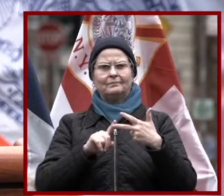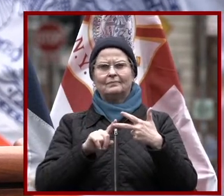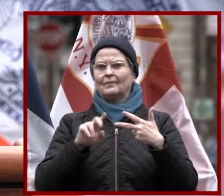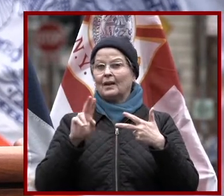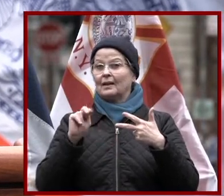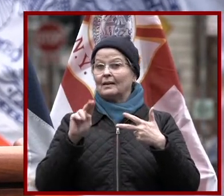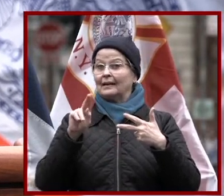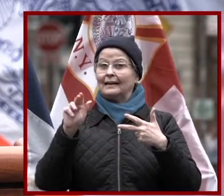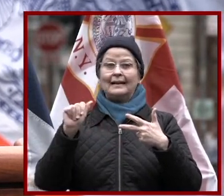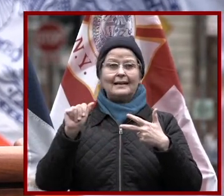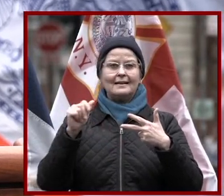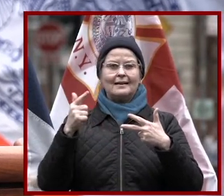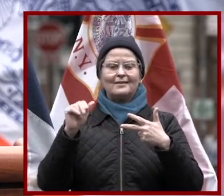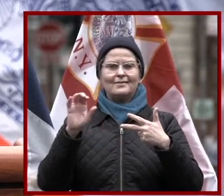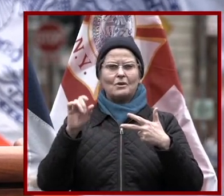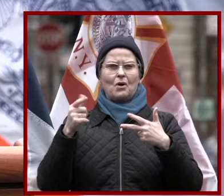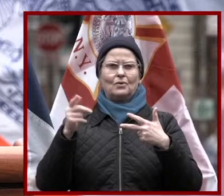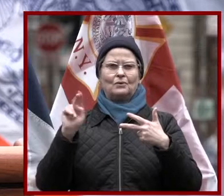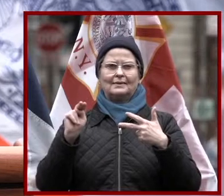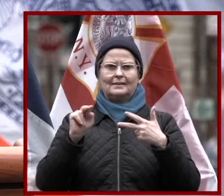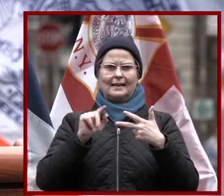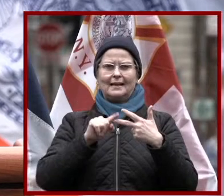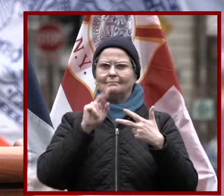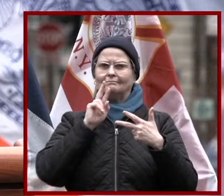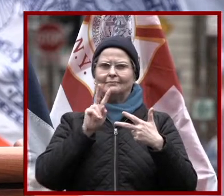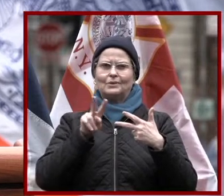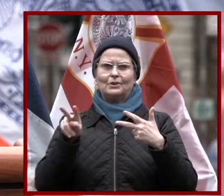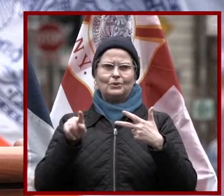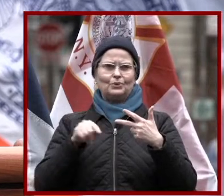Lena Goldstein, age 22.